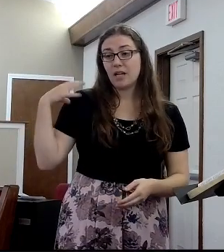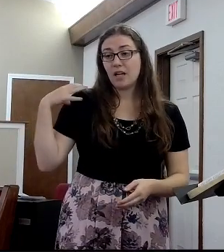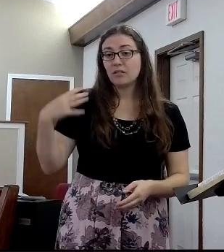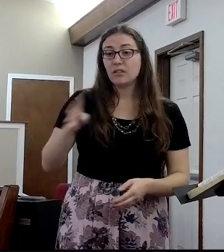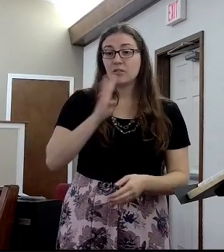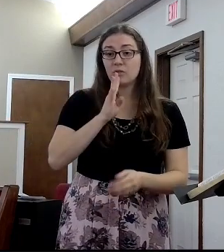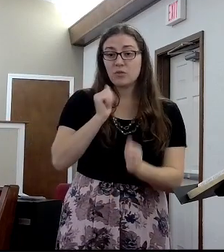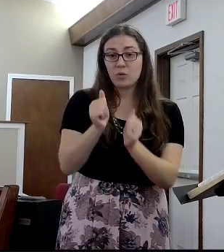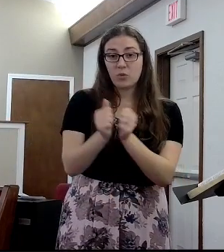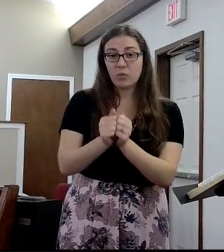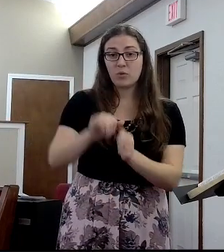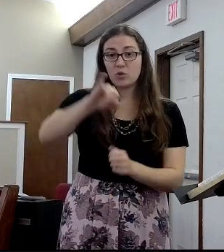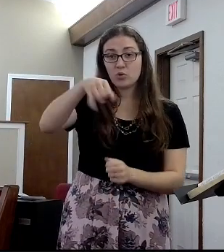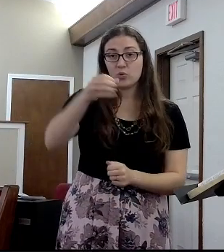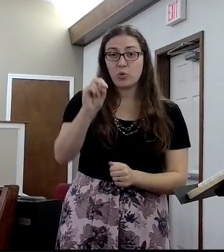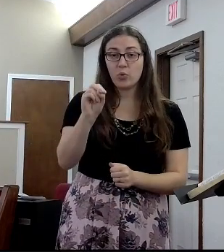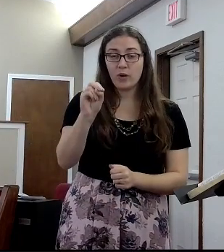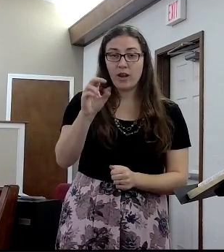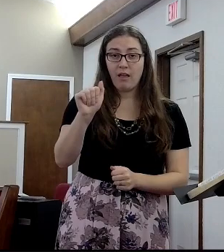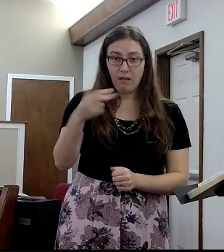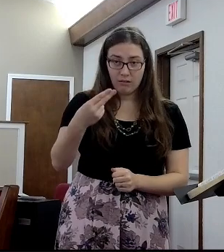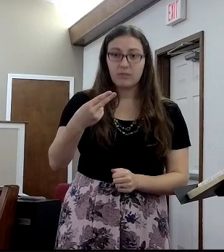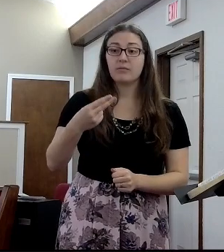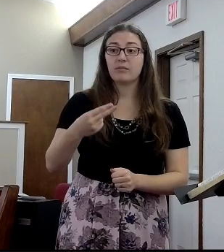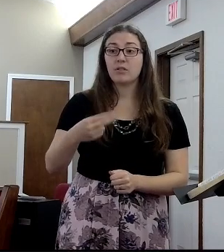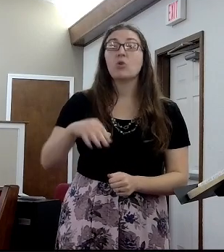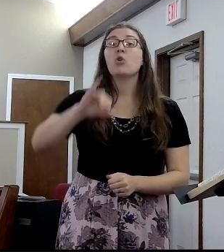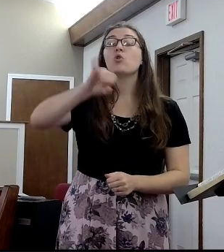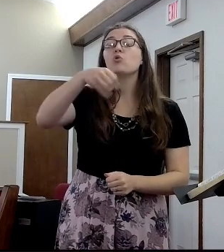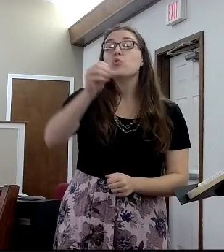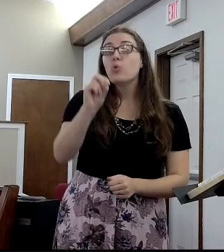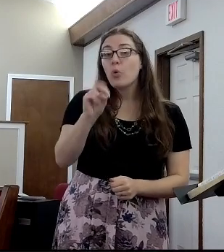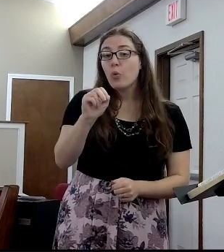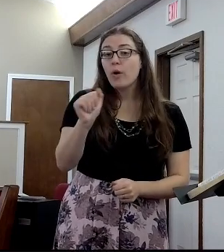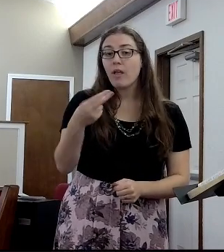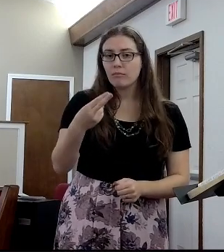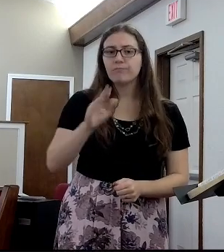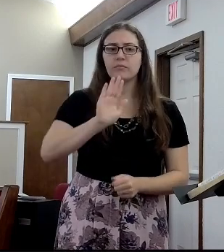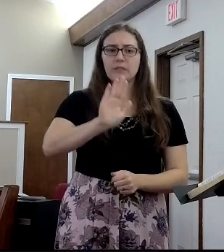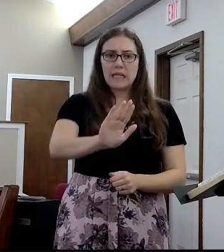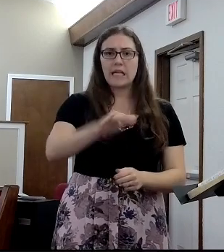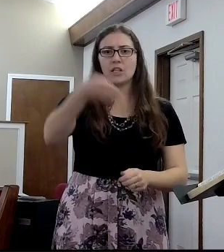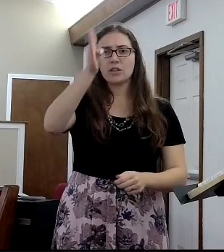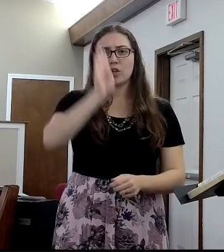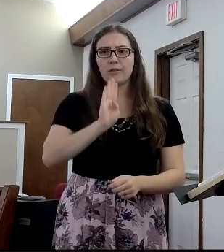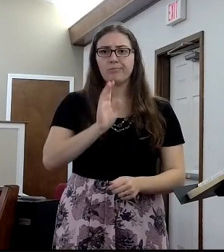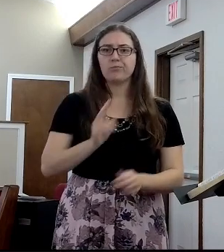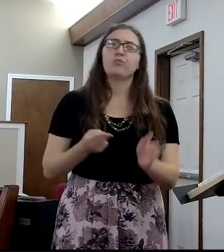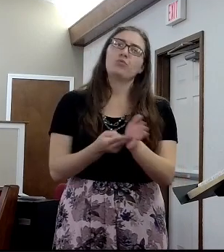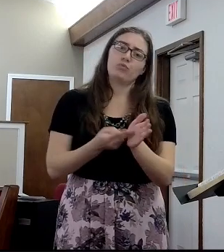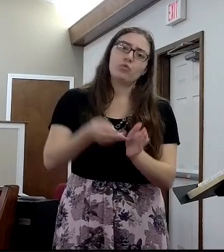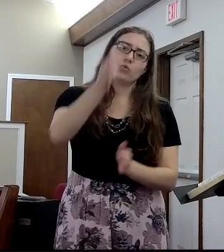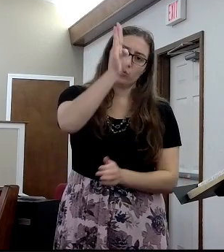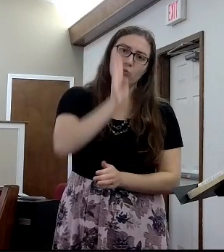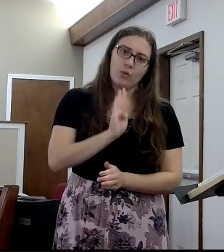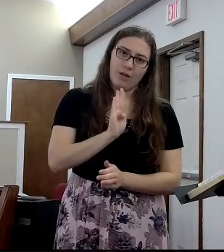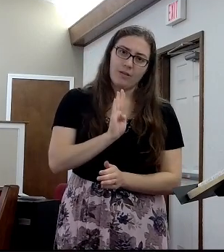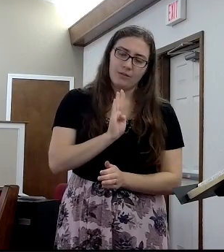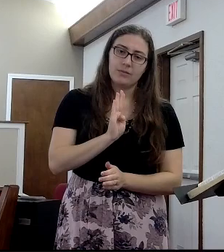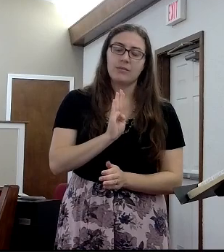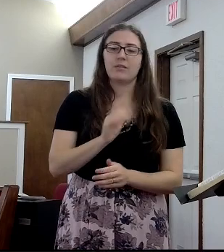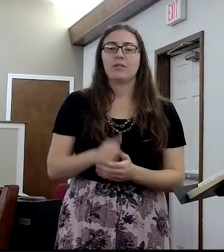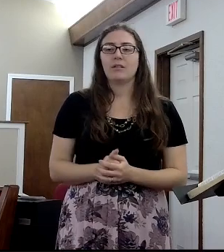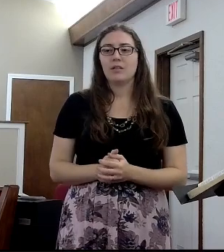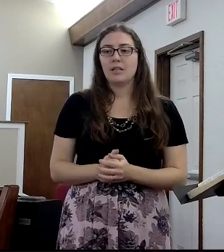the shipmaster, the captain's talking to Jonah. And so Jonah's God is our God, the only true God. It's capitalized. Moving into